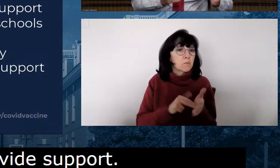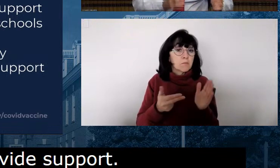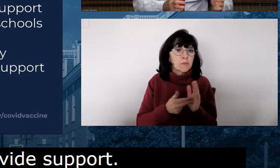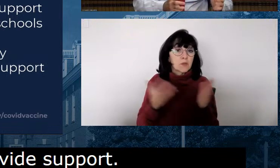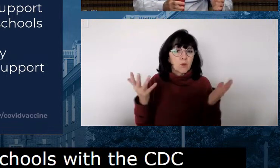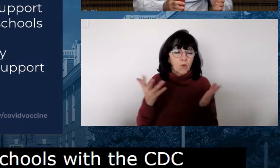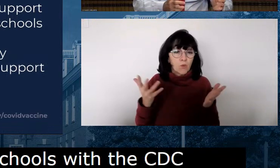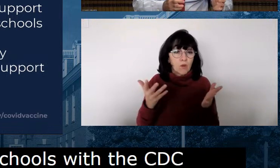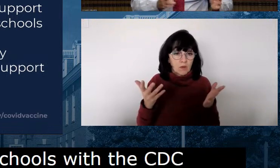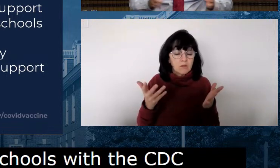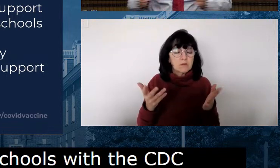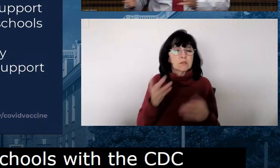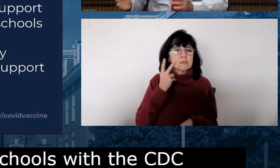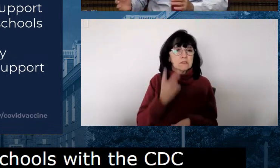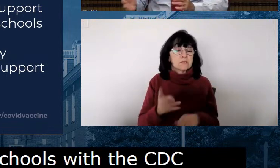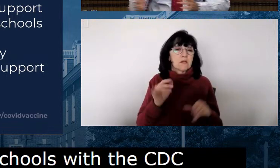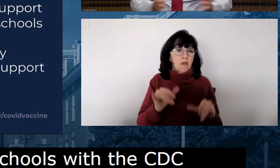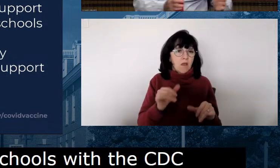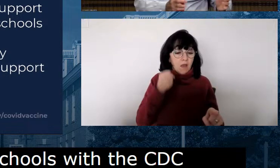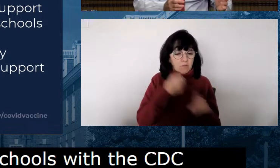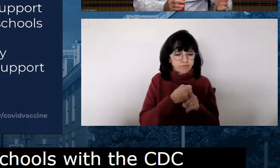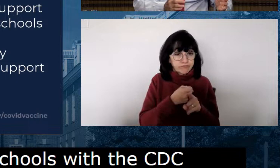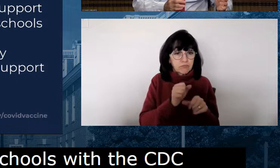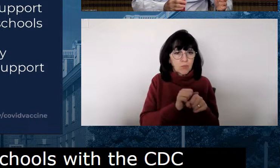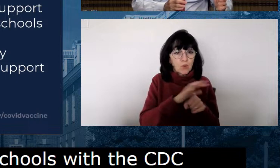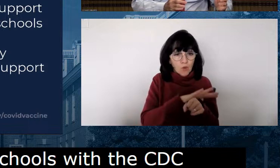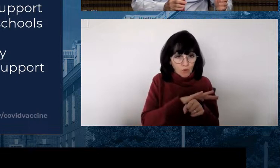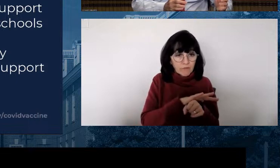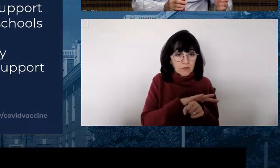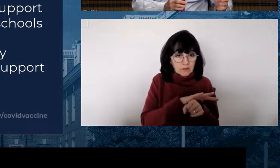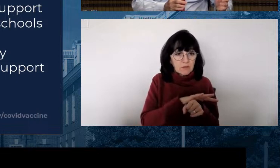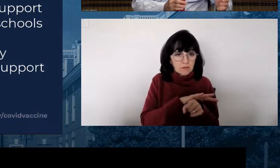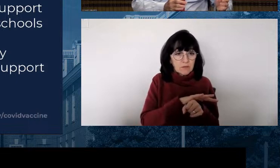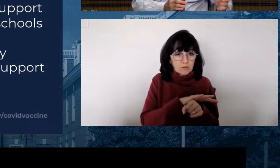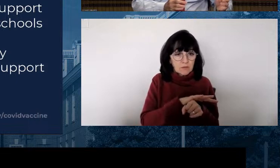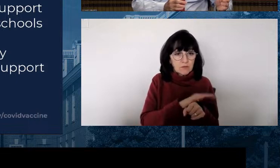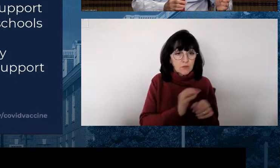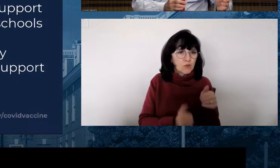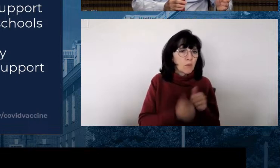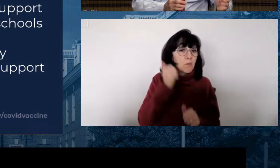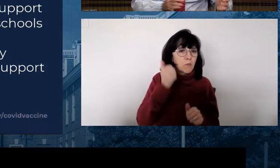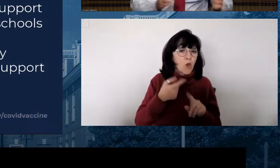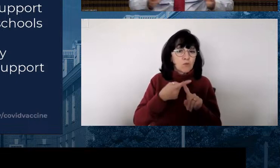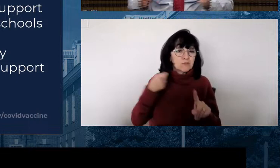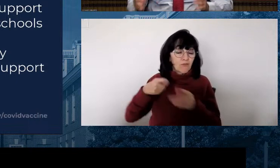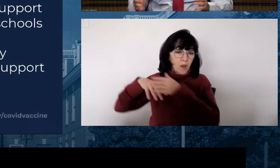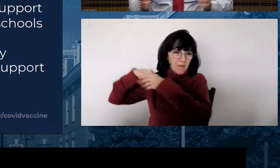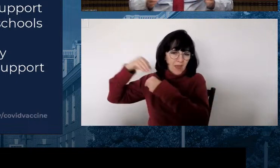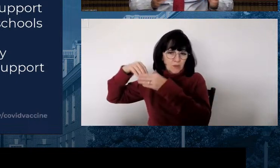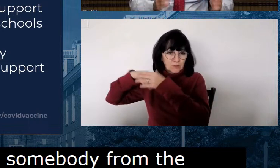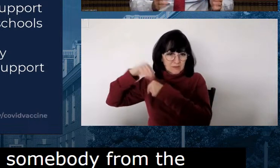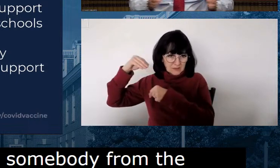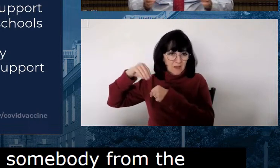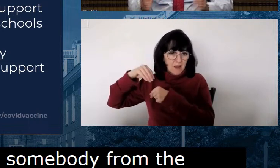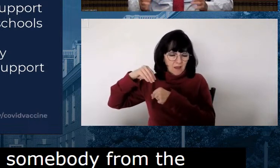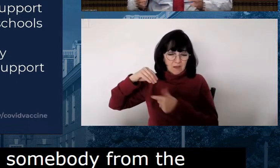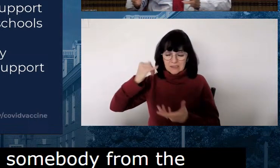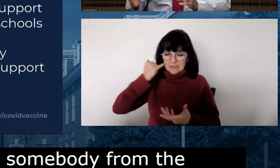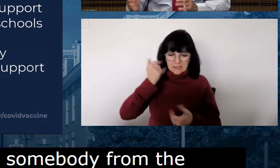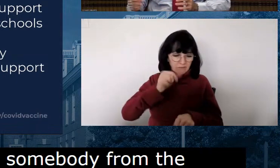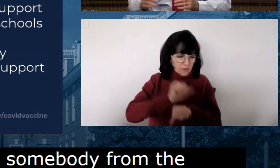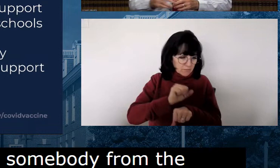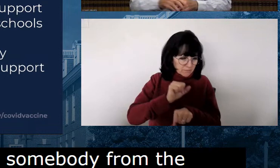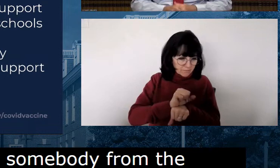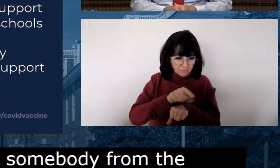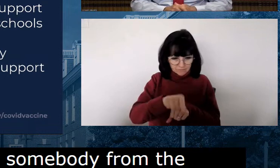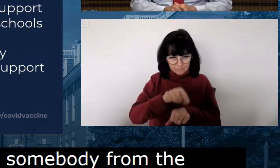when there's a positive case that's mostly coming from somebody from the outside, say an employee in the school or a child who's